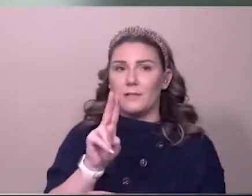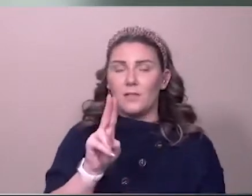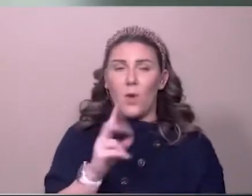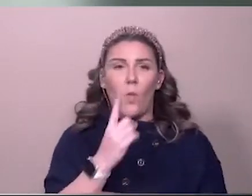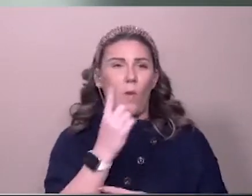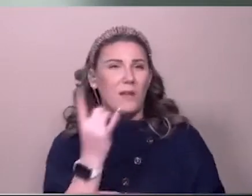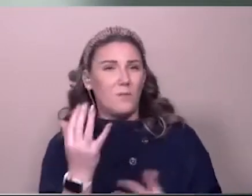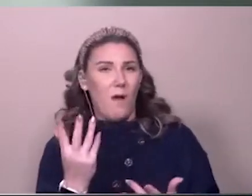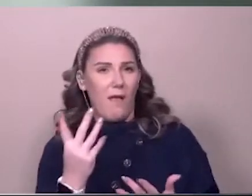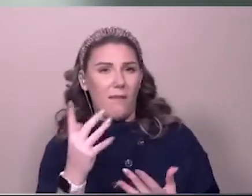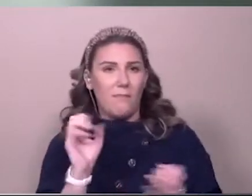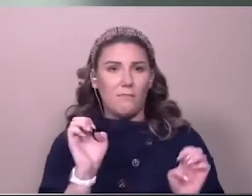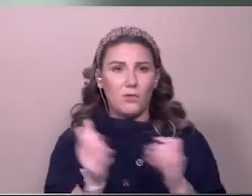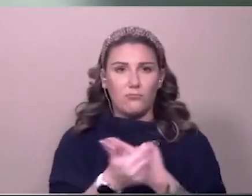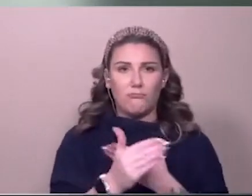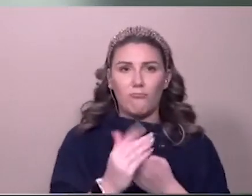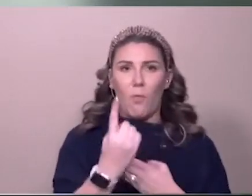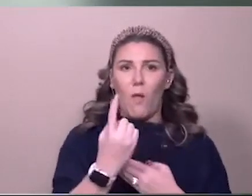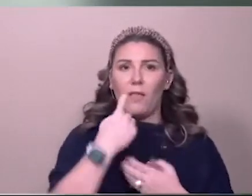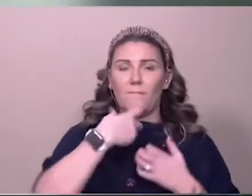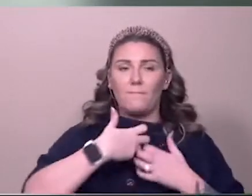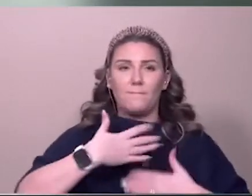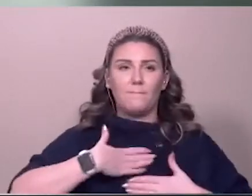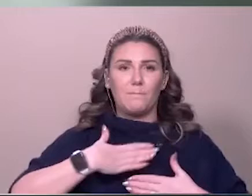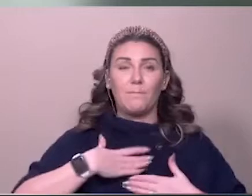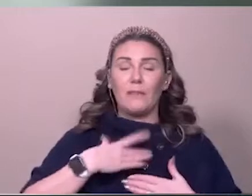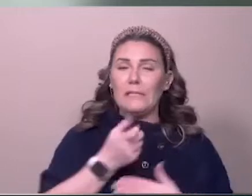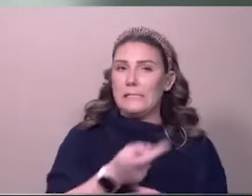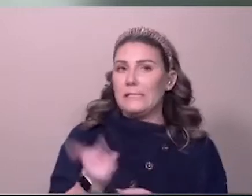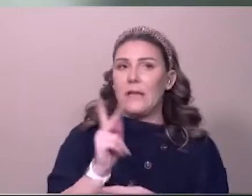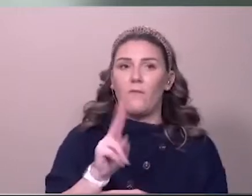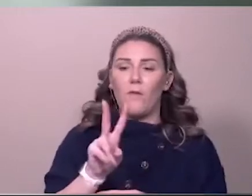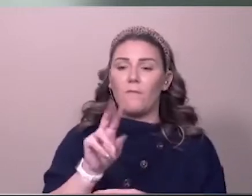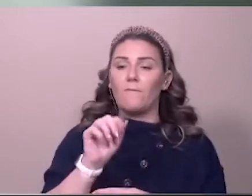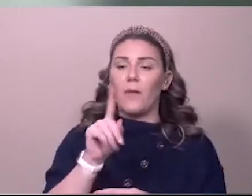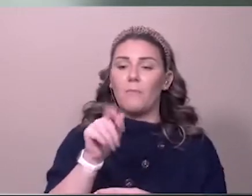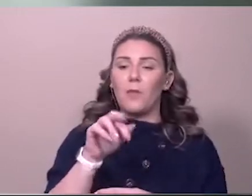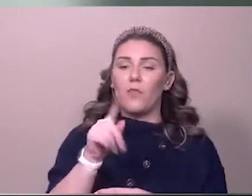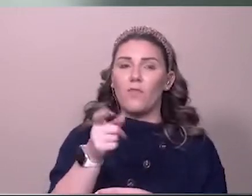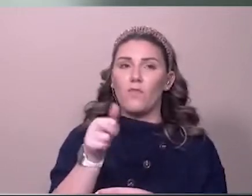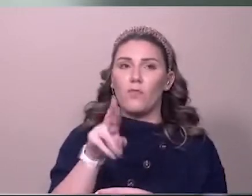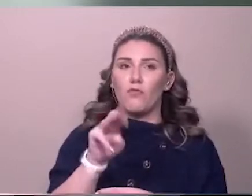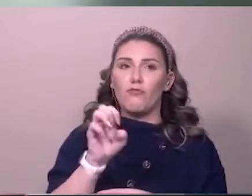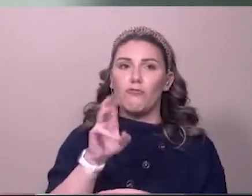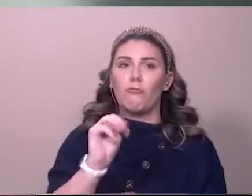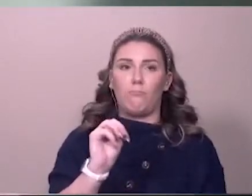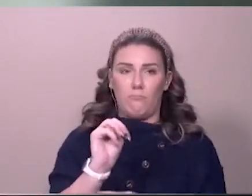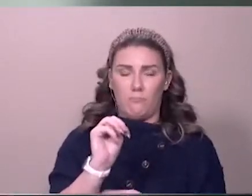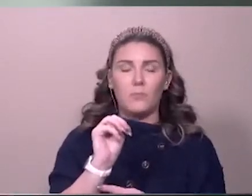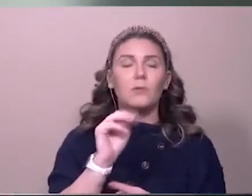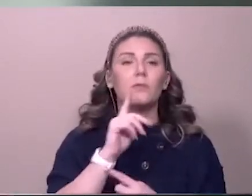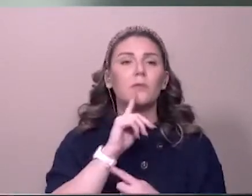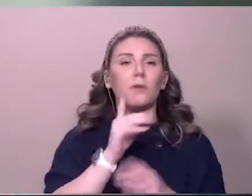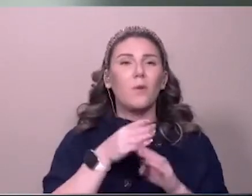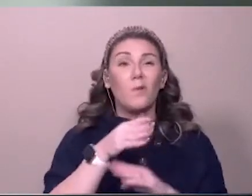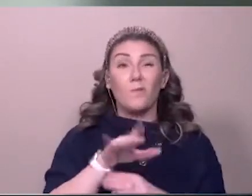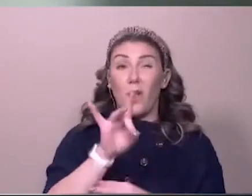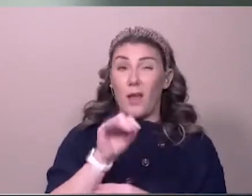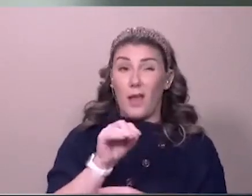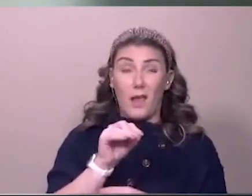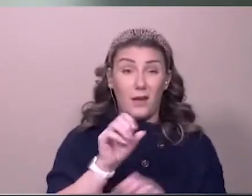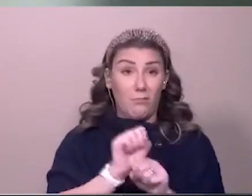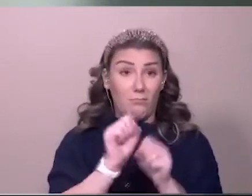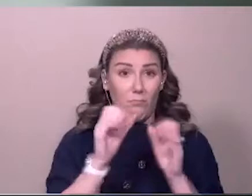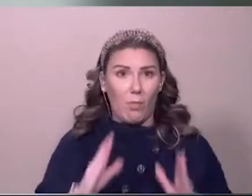the ED, 1 on vent and several on vapotherm. We had over 80 employees out at one point,